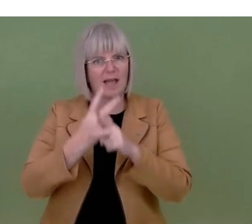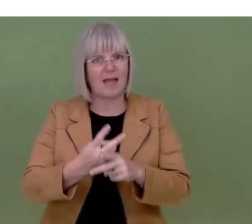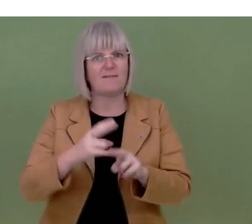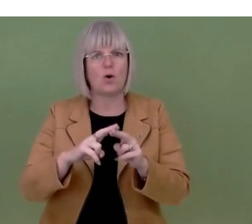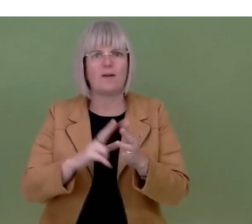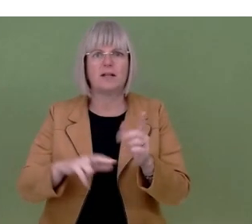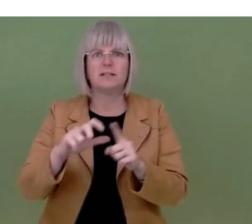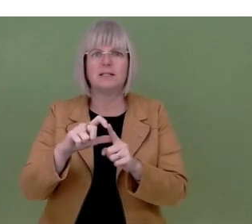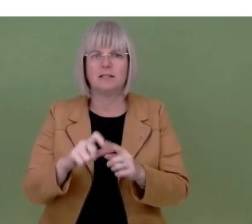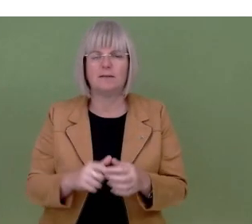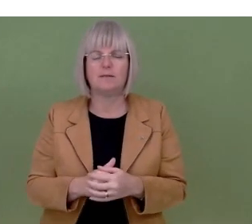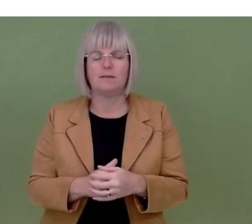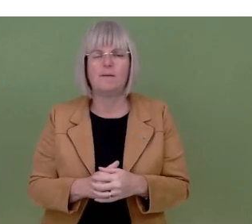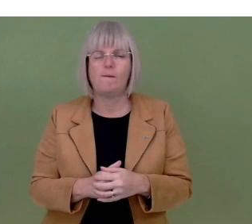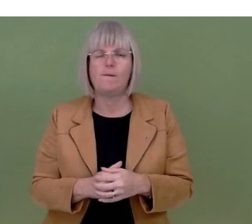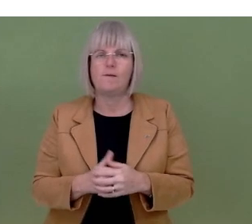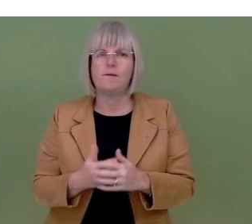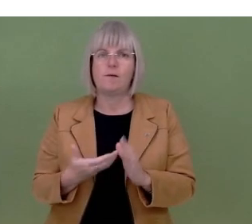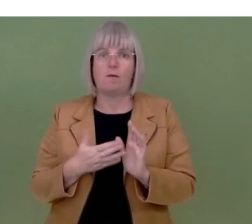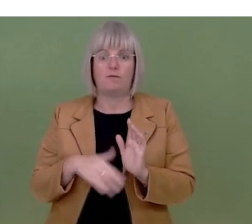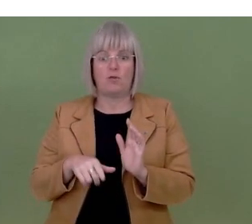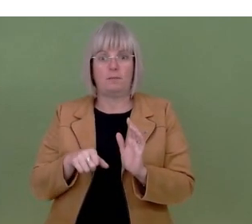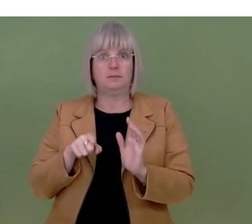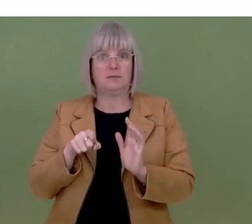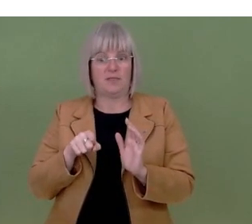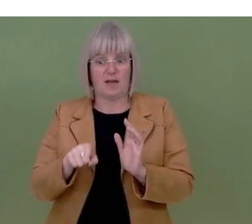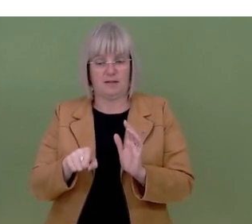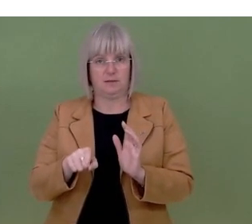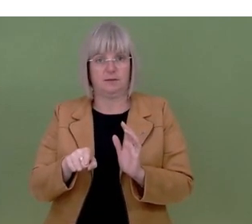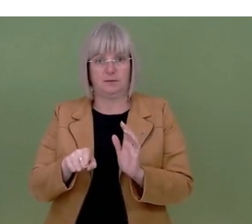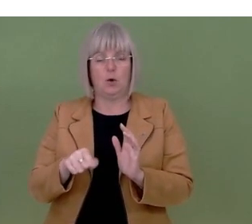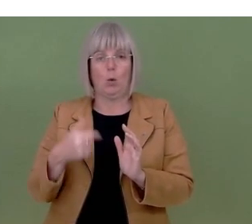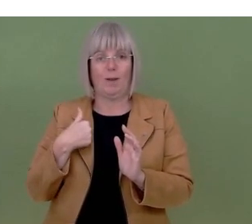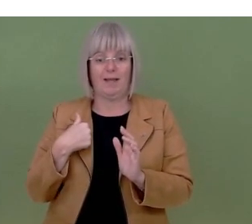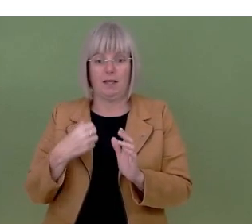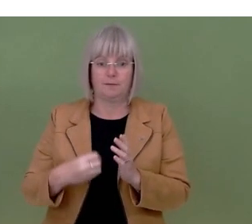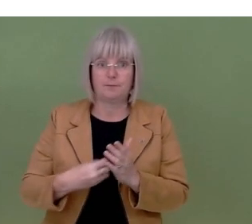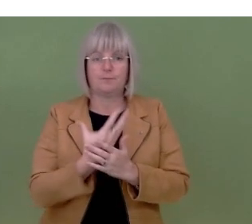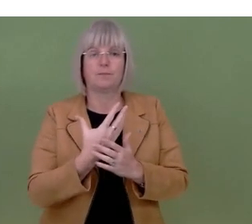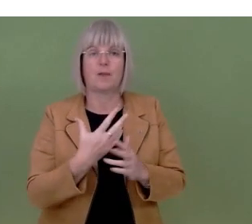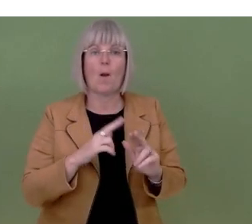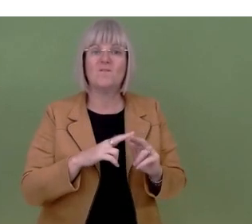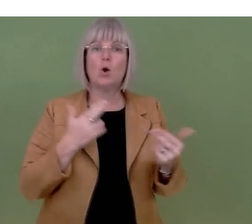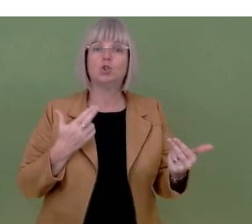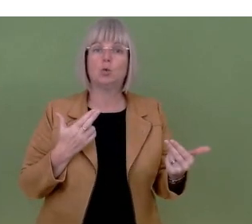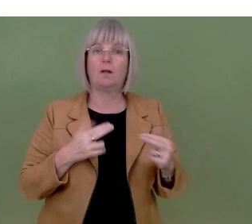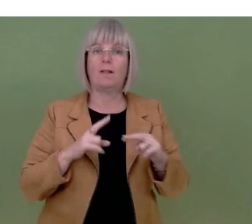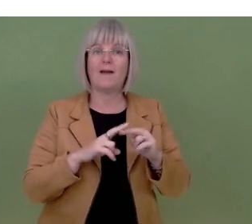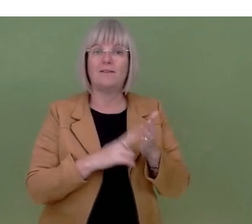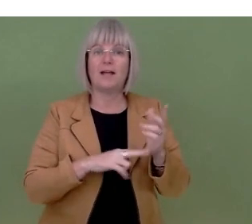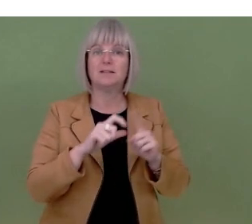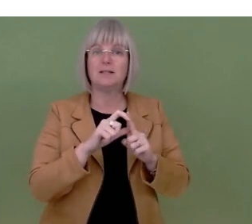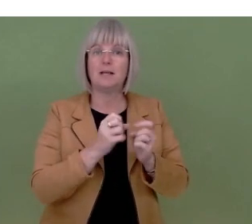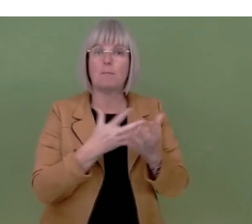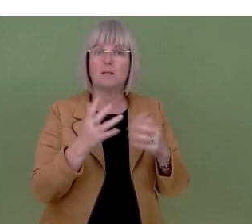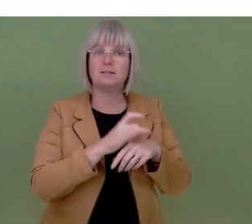this, we developed a virtual FND multidisciplinary team, which as psychology,